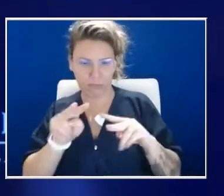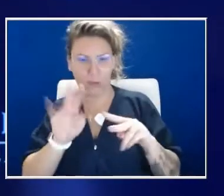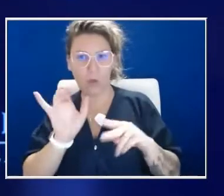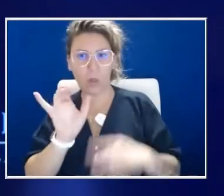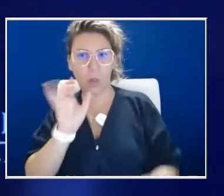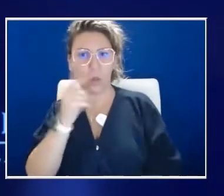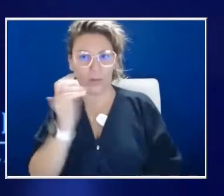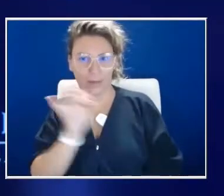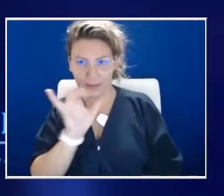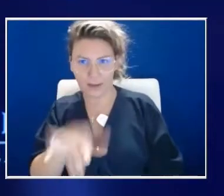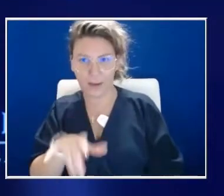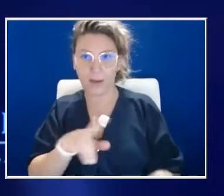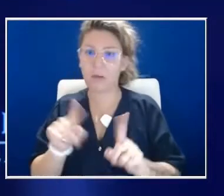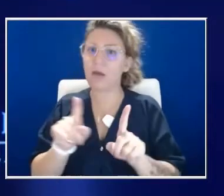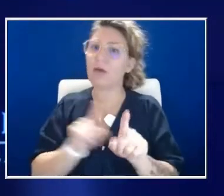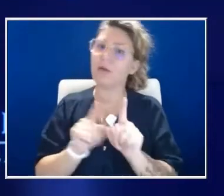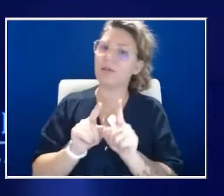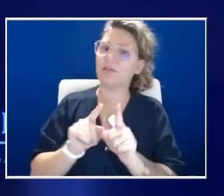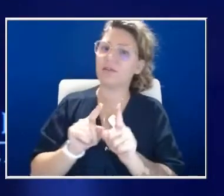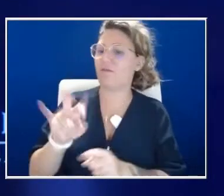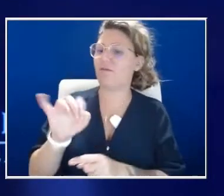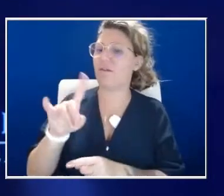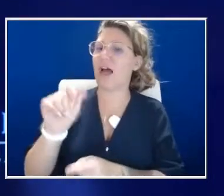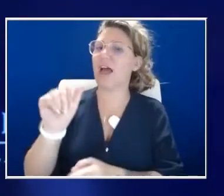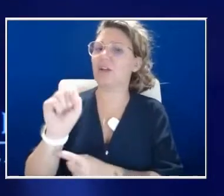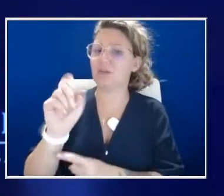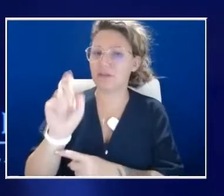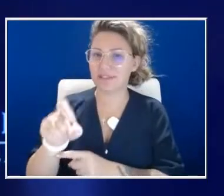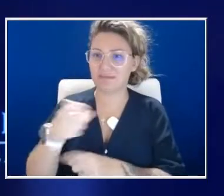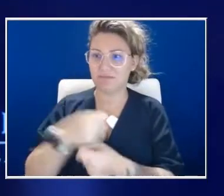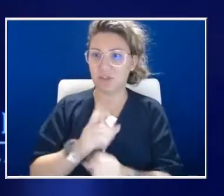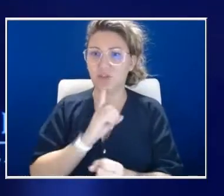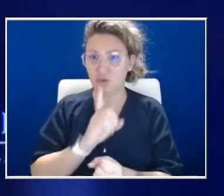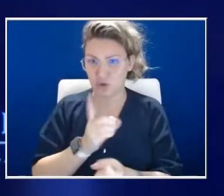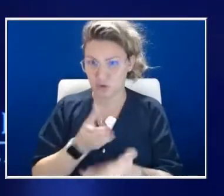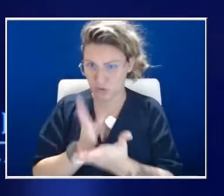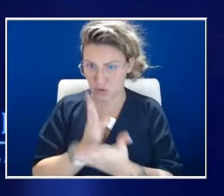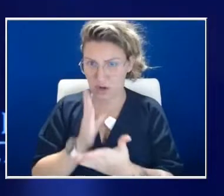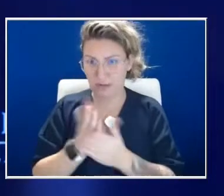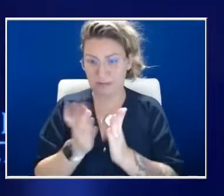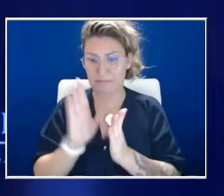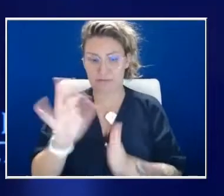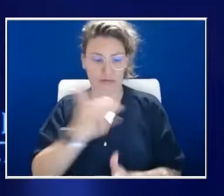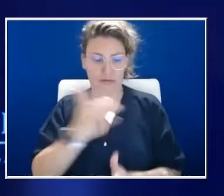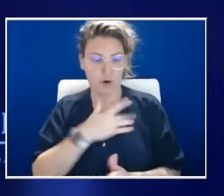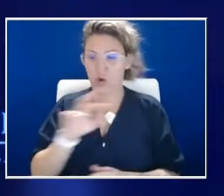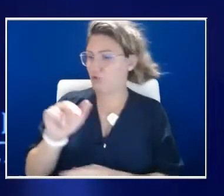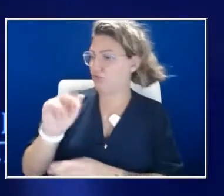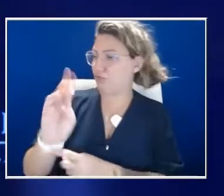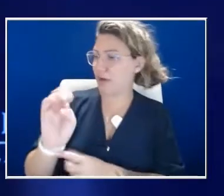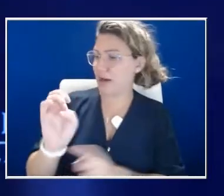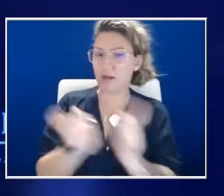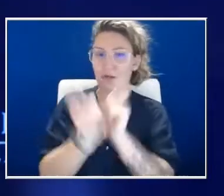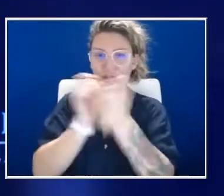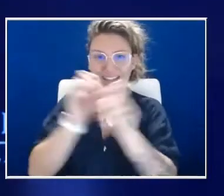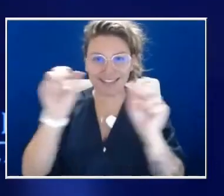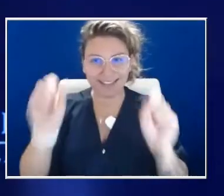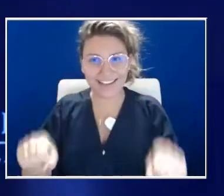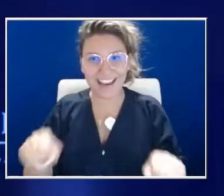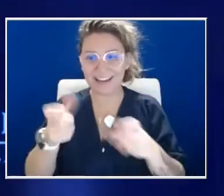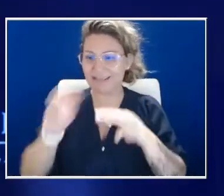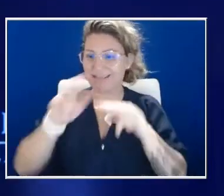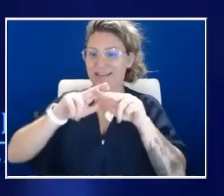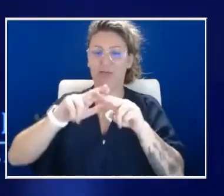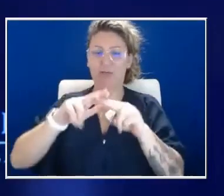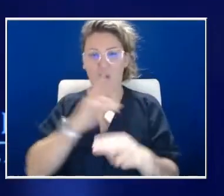vital signs are okay. So they can have changes in their heart rate. They can have changes in their blood pressure. We've had evidence of having increased heart rate, increased blood